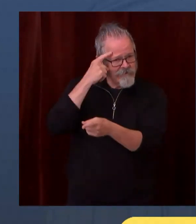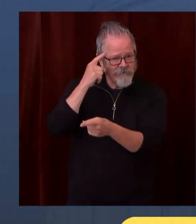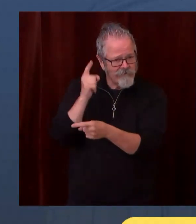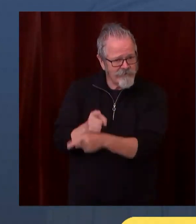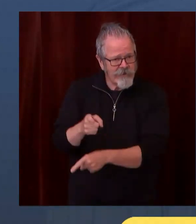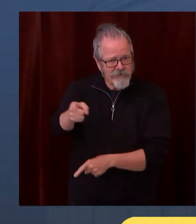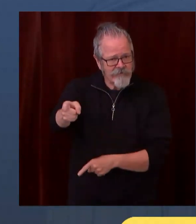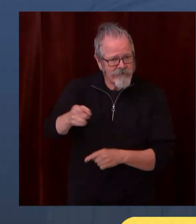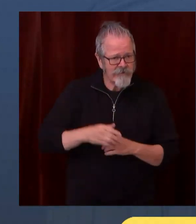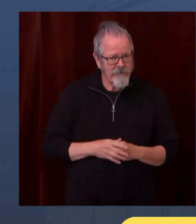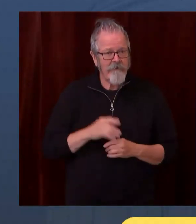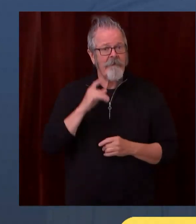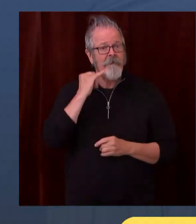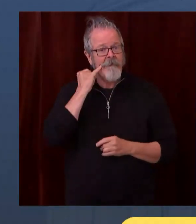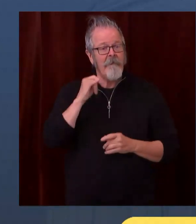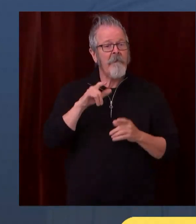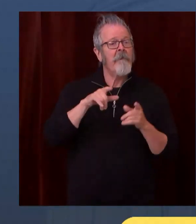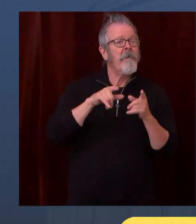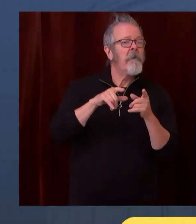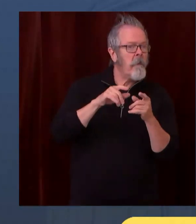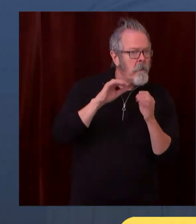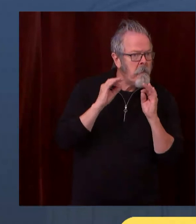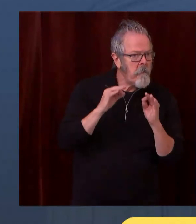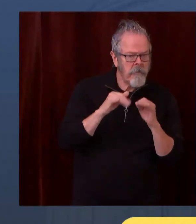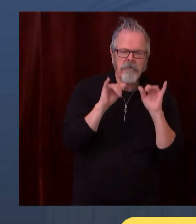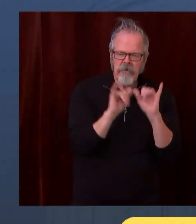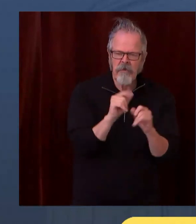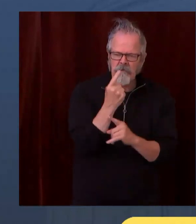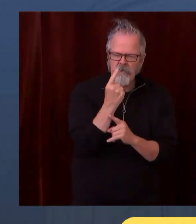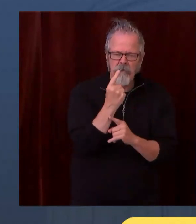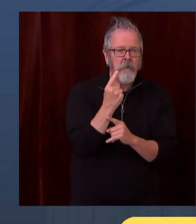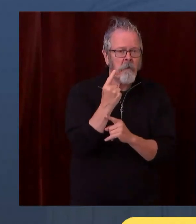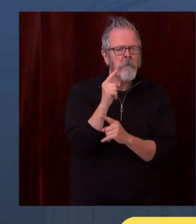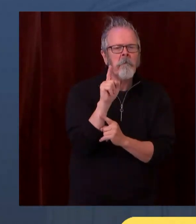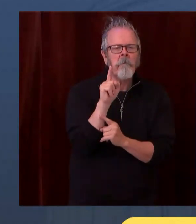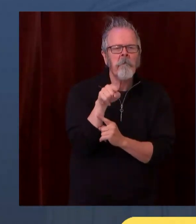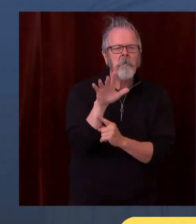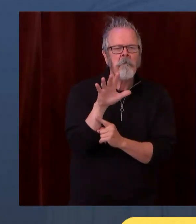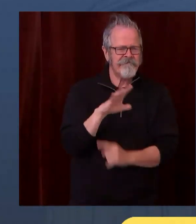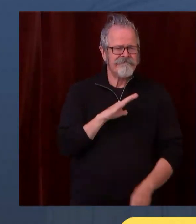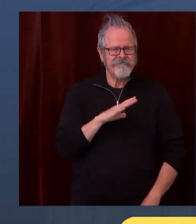Start plan. Luke, would you like to ask a follow-up?